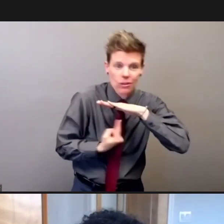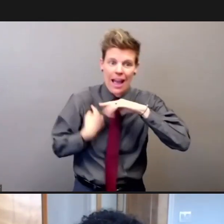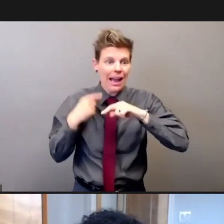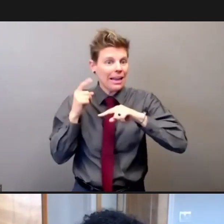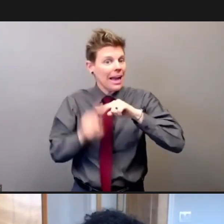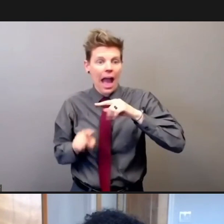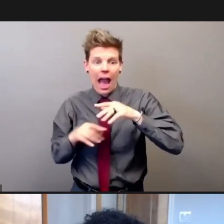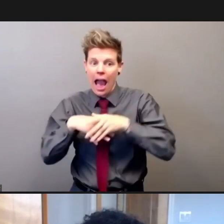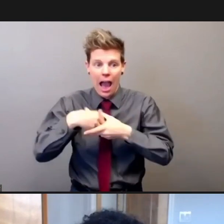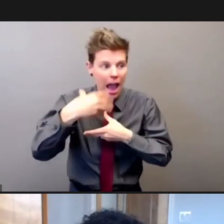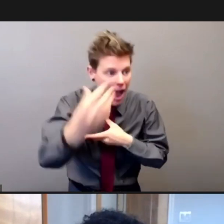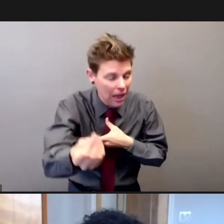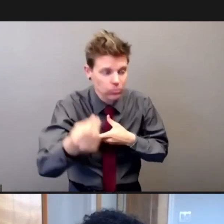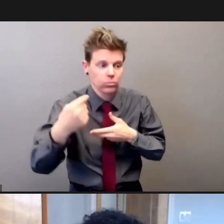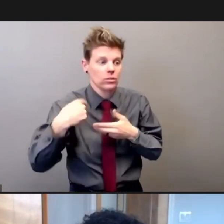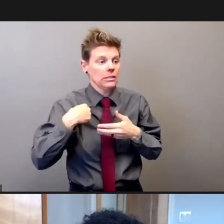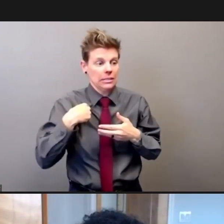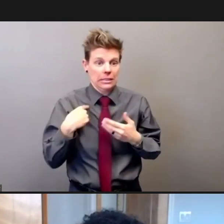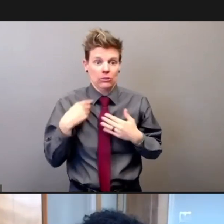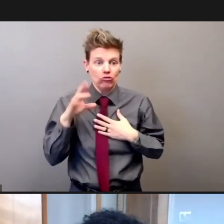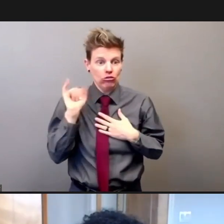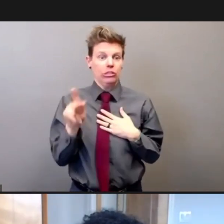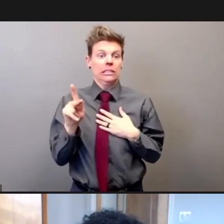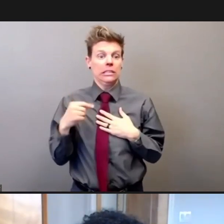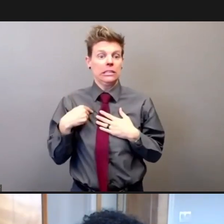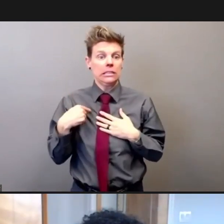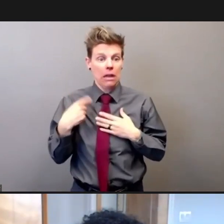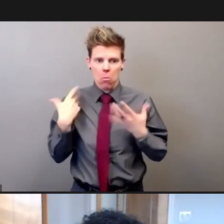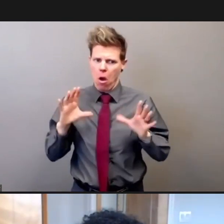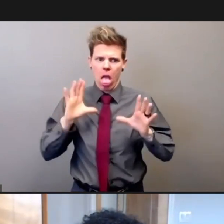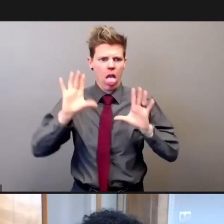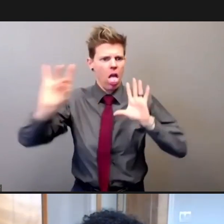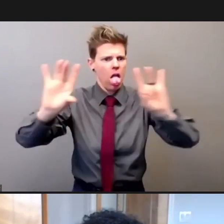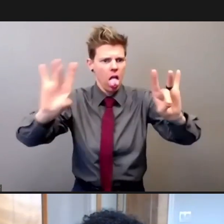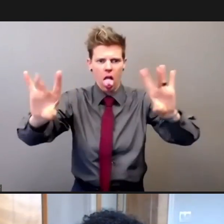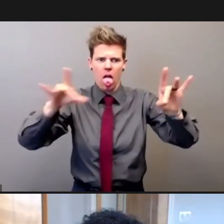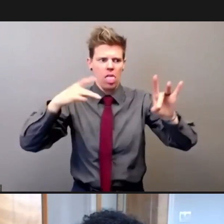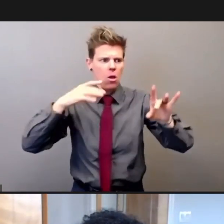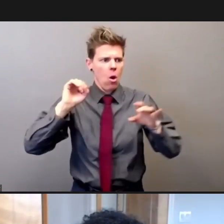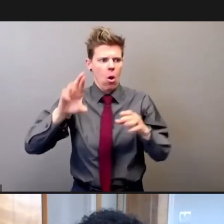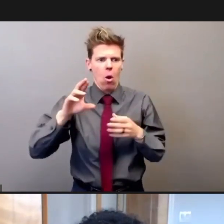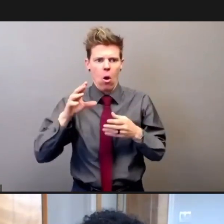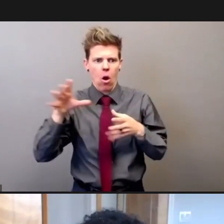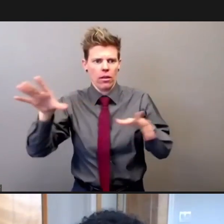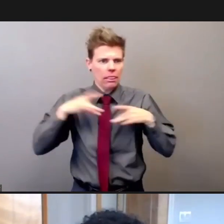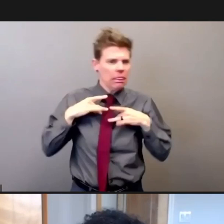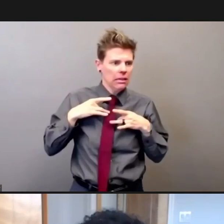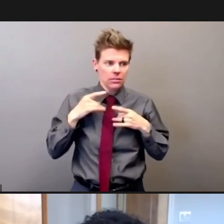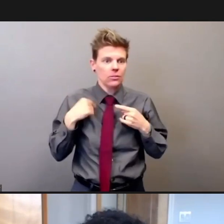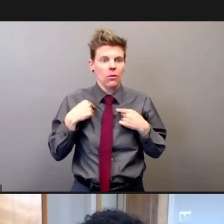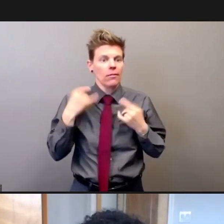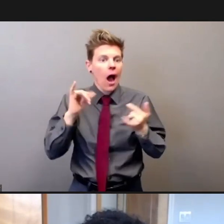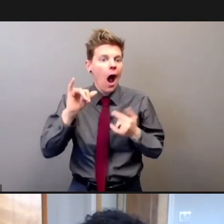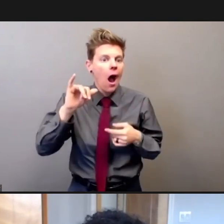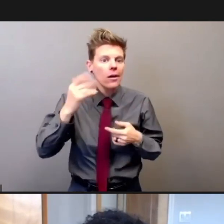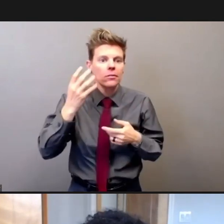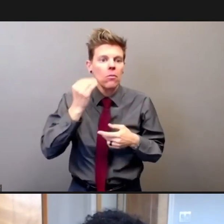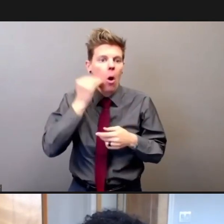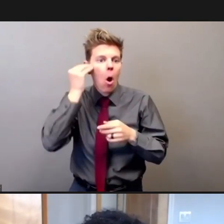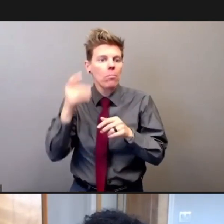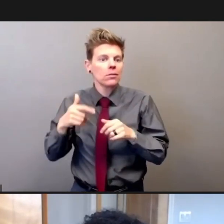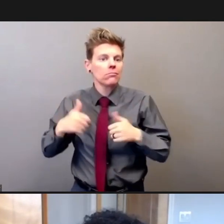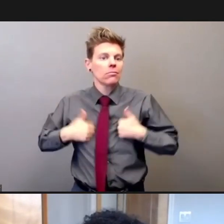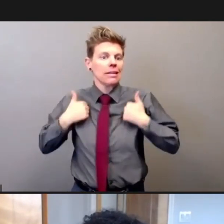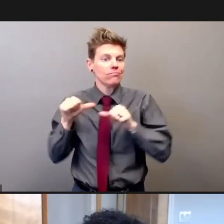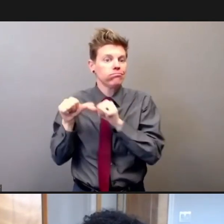vulnerability factors, and you've got a lot of hospice individuals who are getting care at home. We need to get the vaccine to them. What about